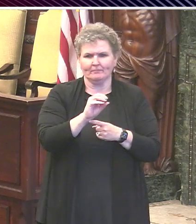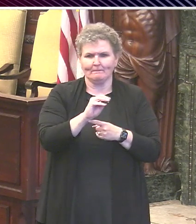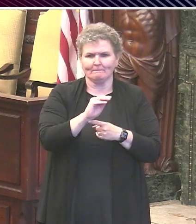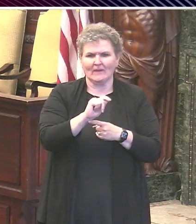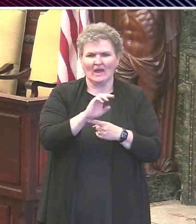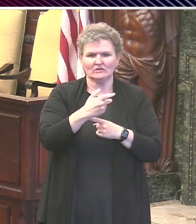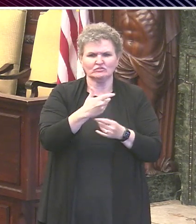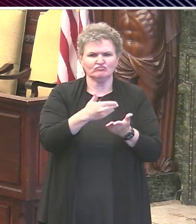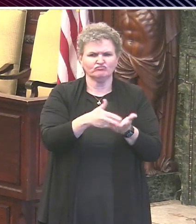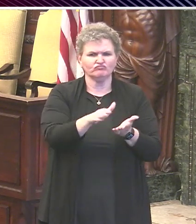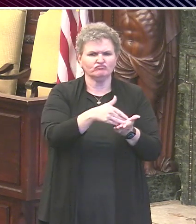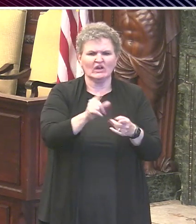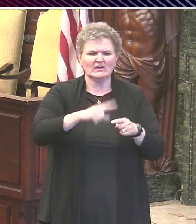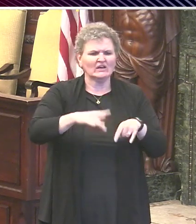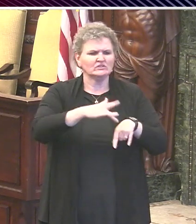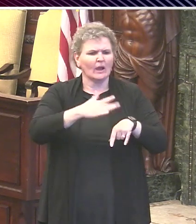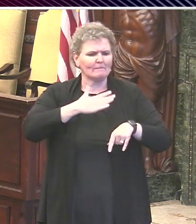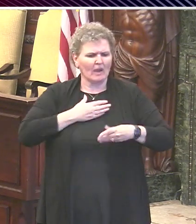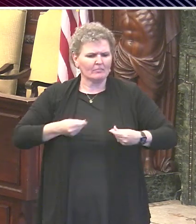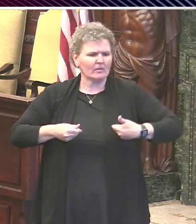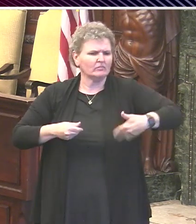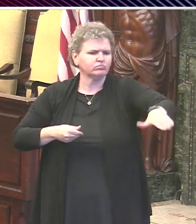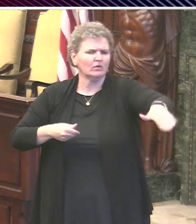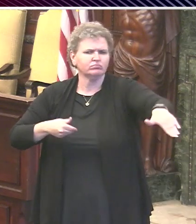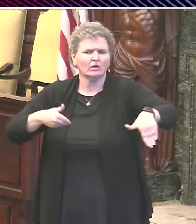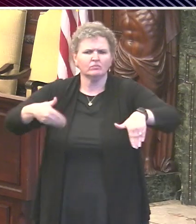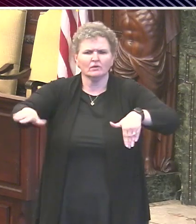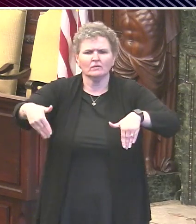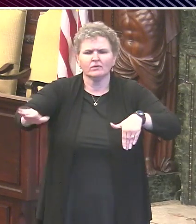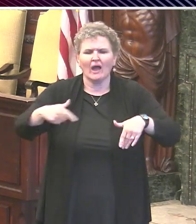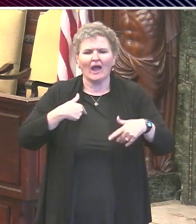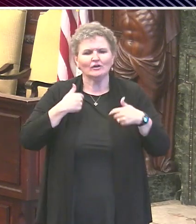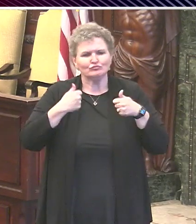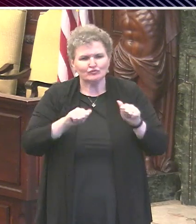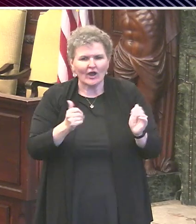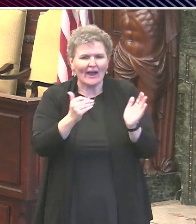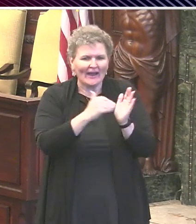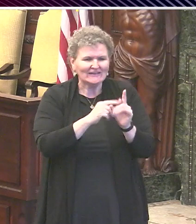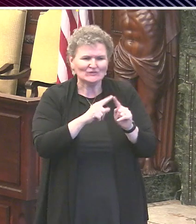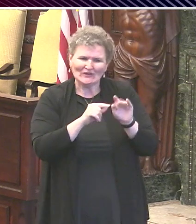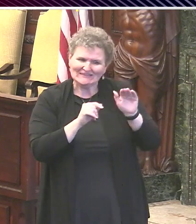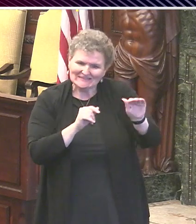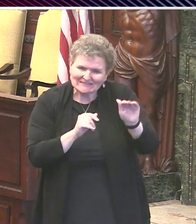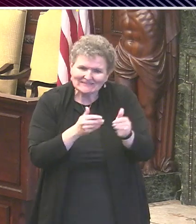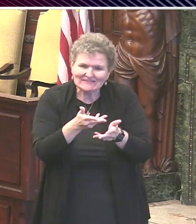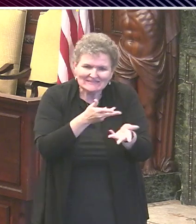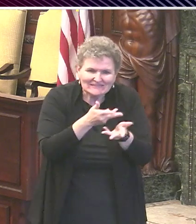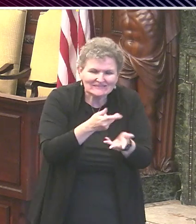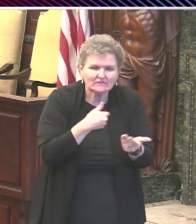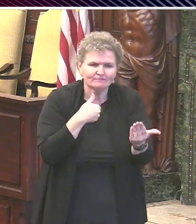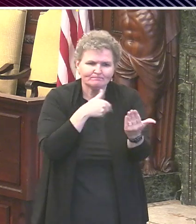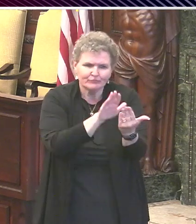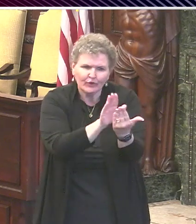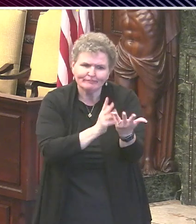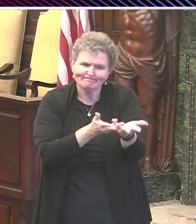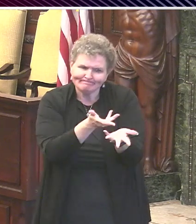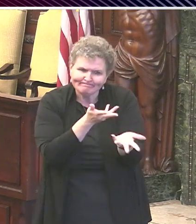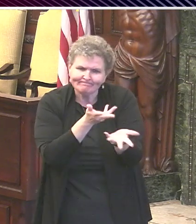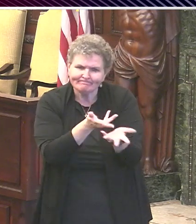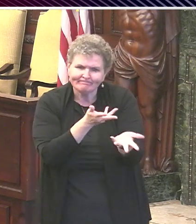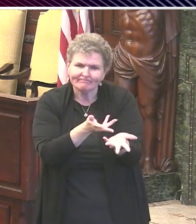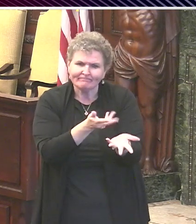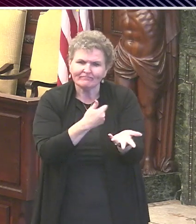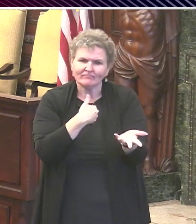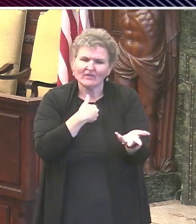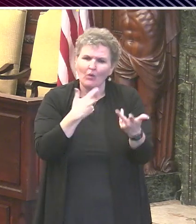And we're going to have that conversation again. And I really want to continue to try to take a personal approach so this ends in as